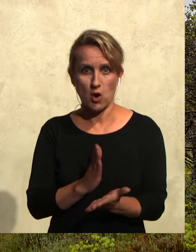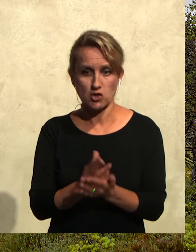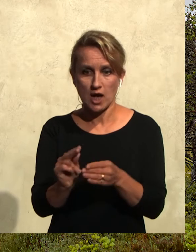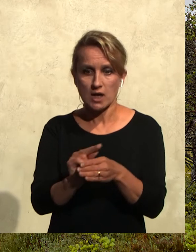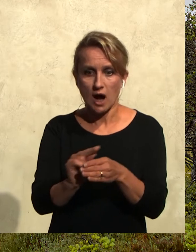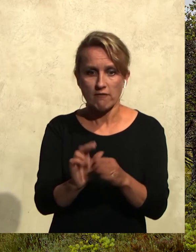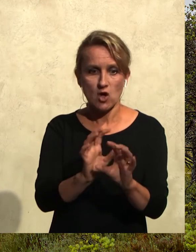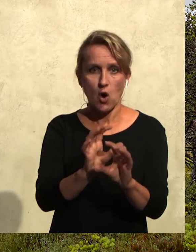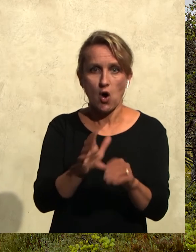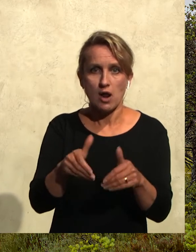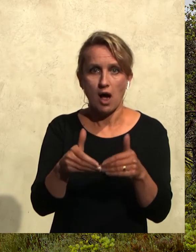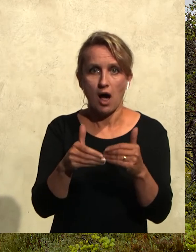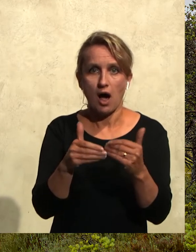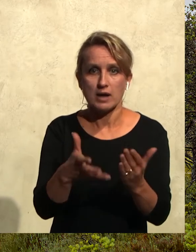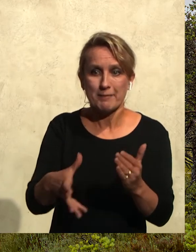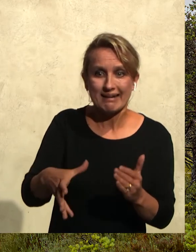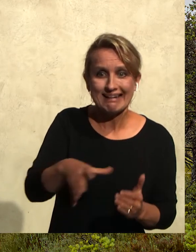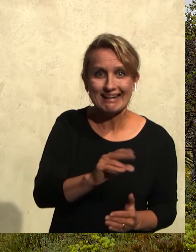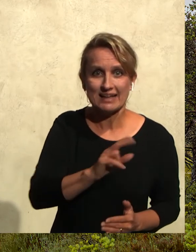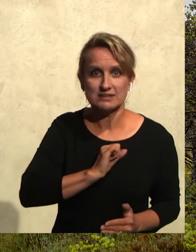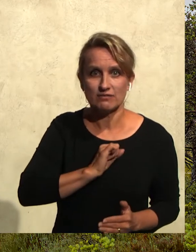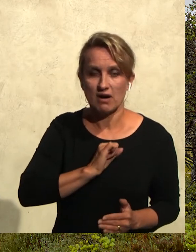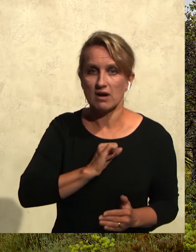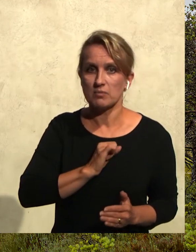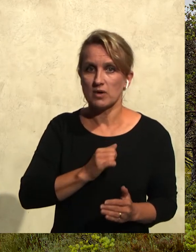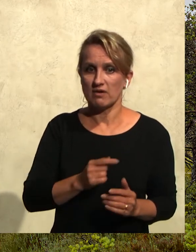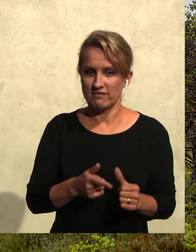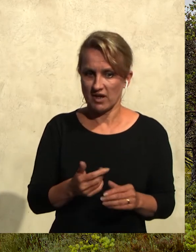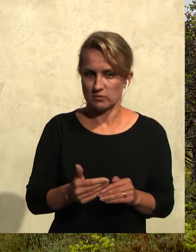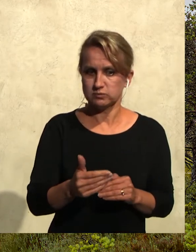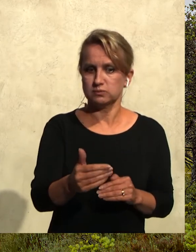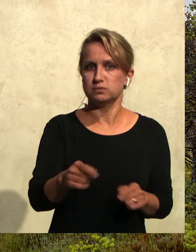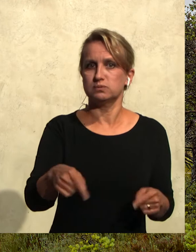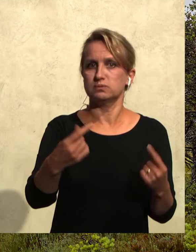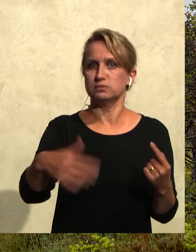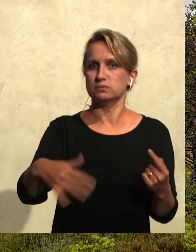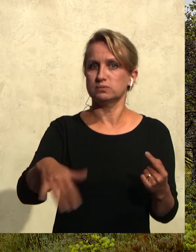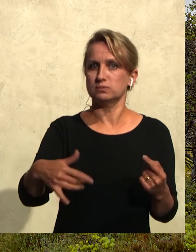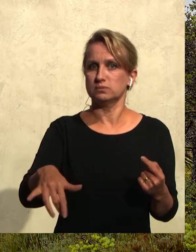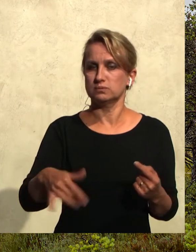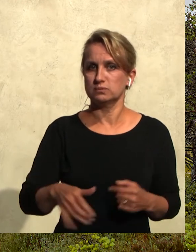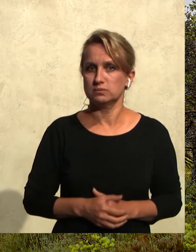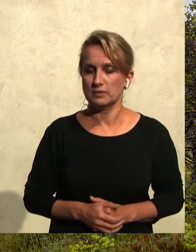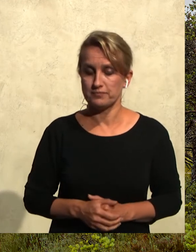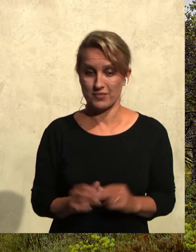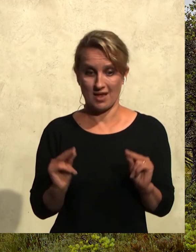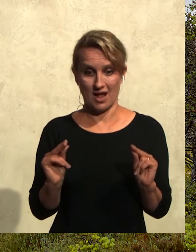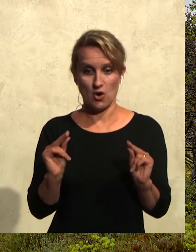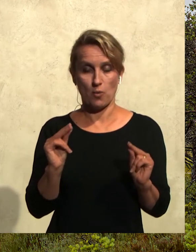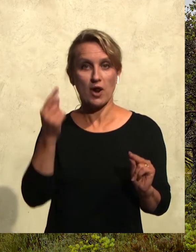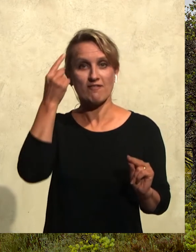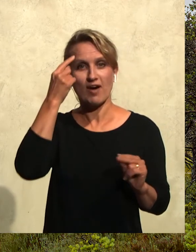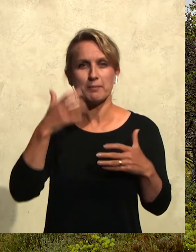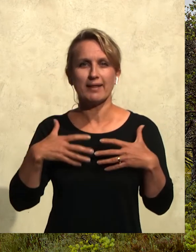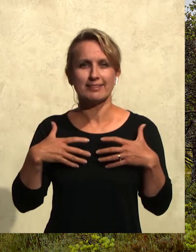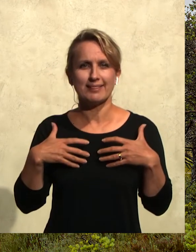the most drastic outcome is, of course, suicide. And globally,